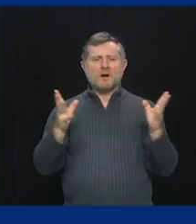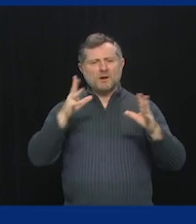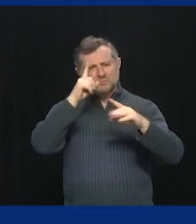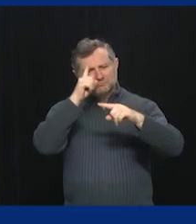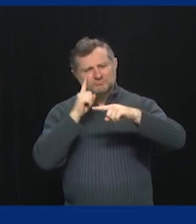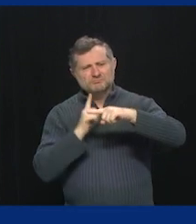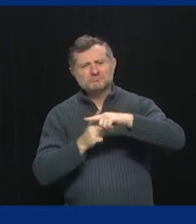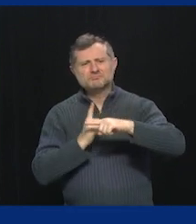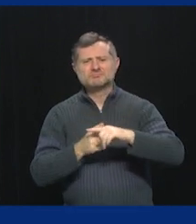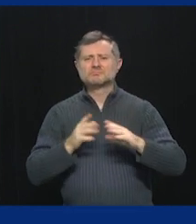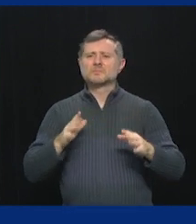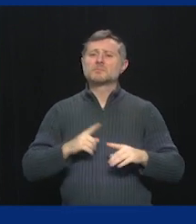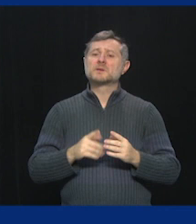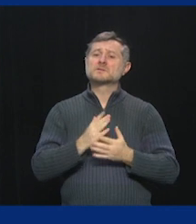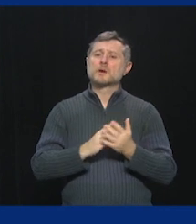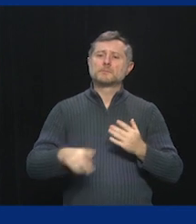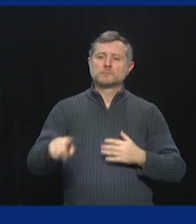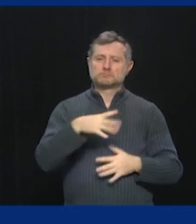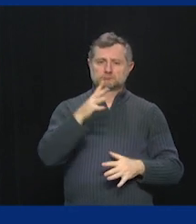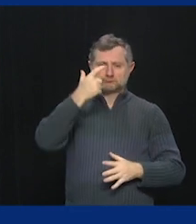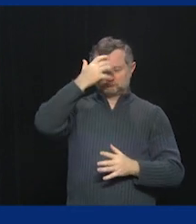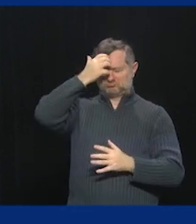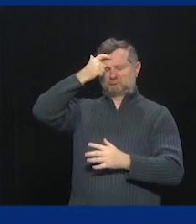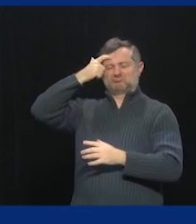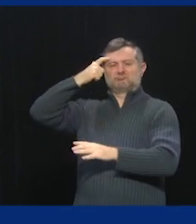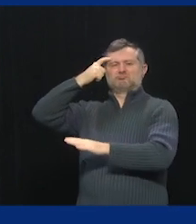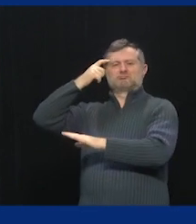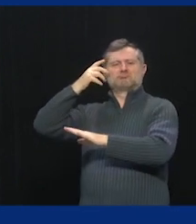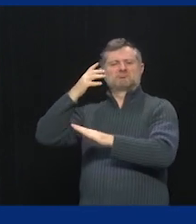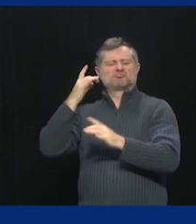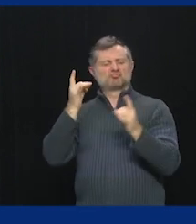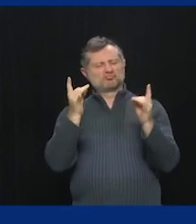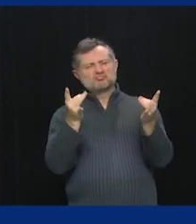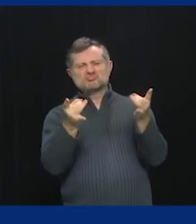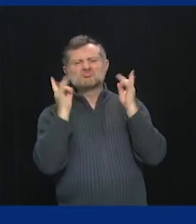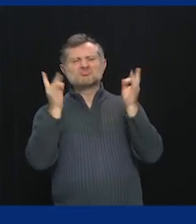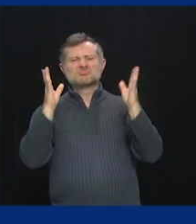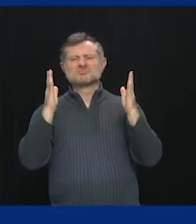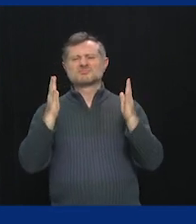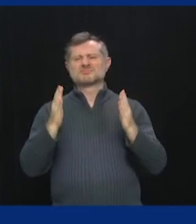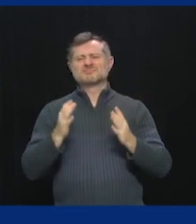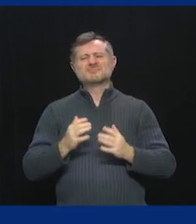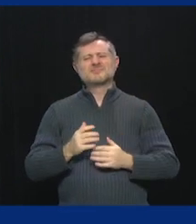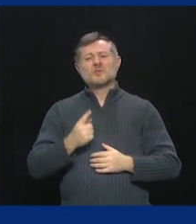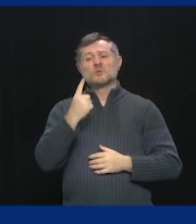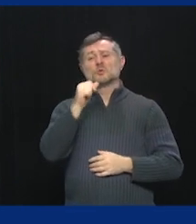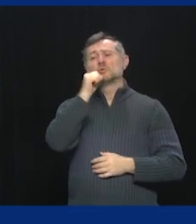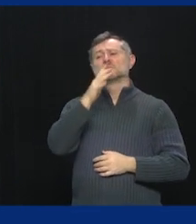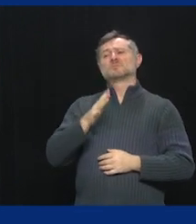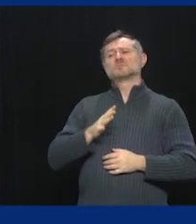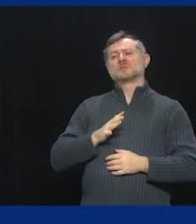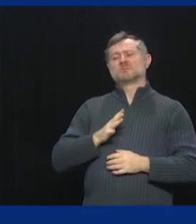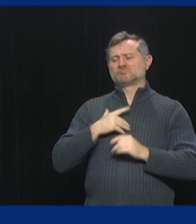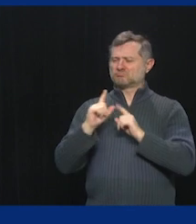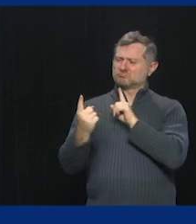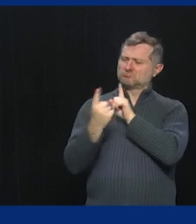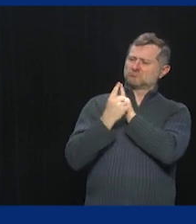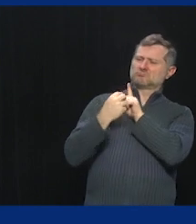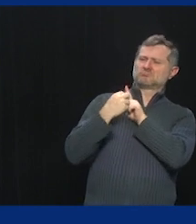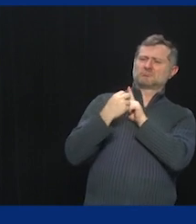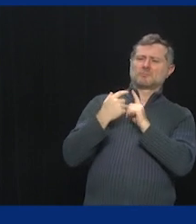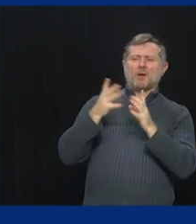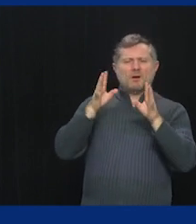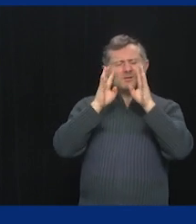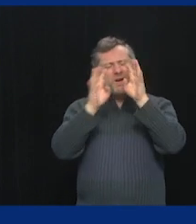so traumatized as well. And one woman wept in my arms,